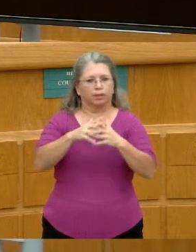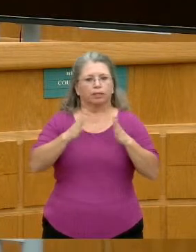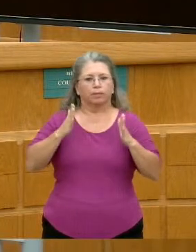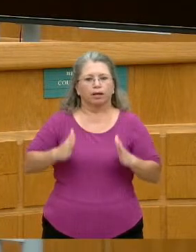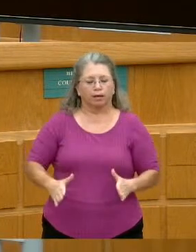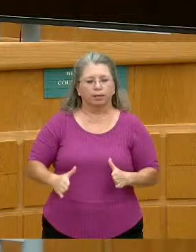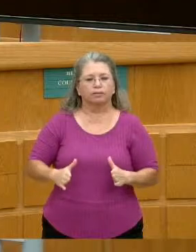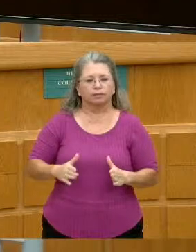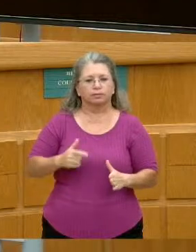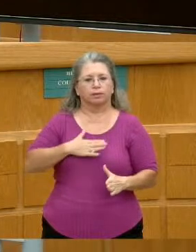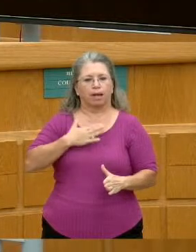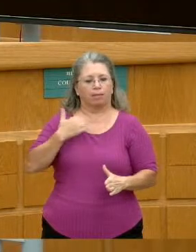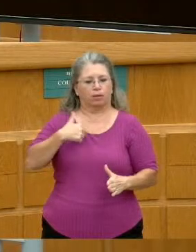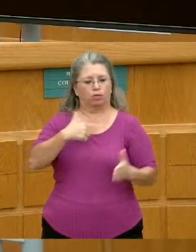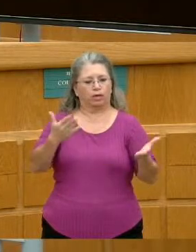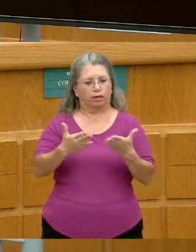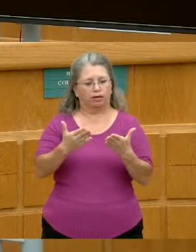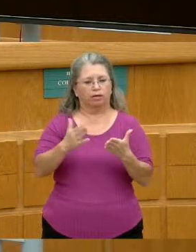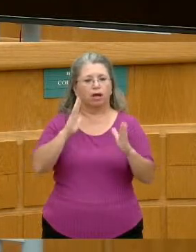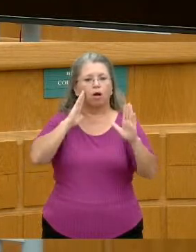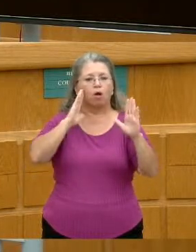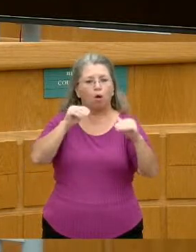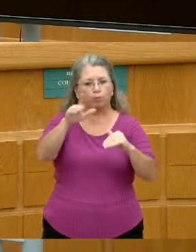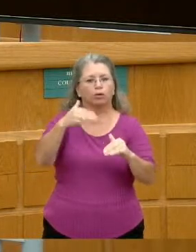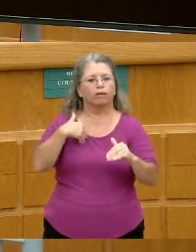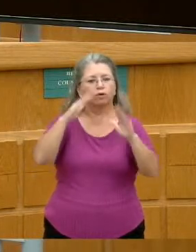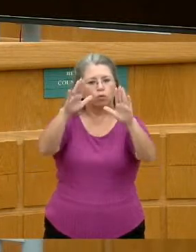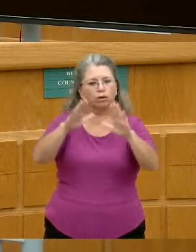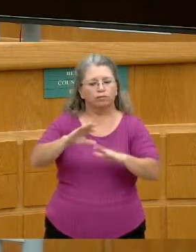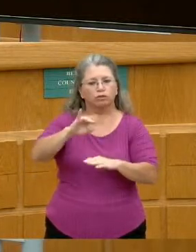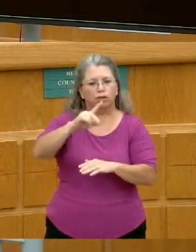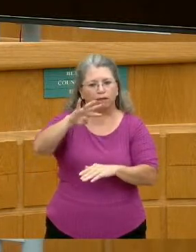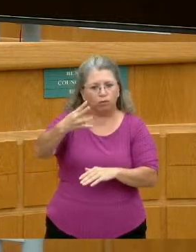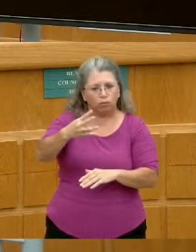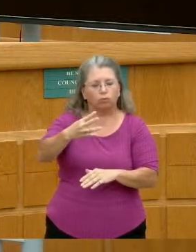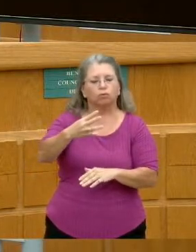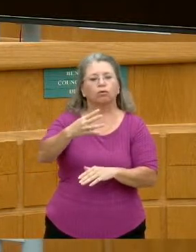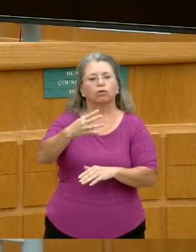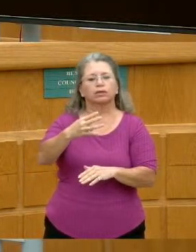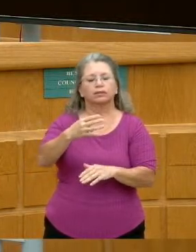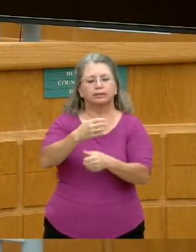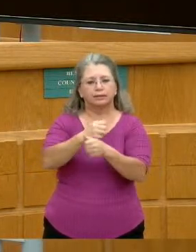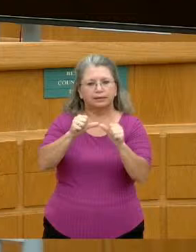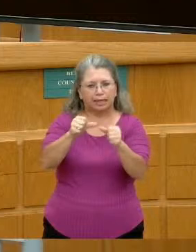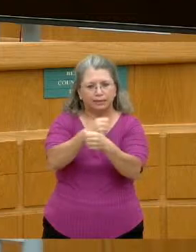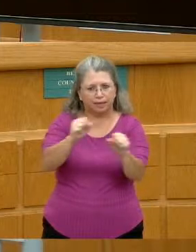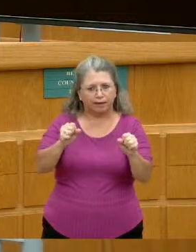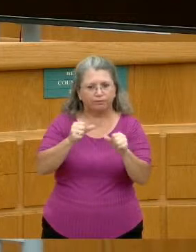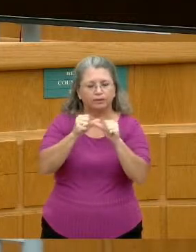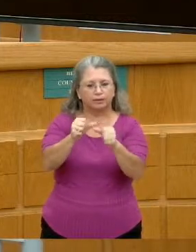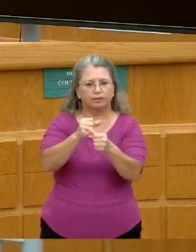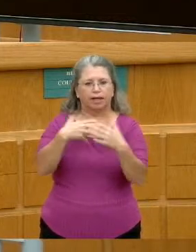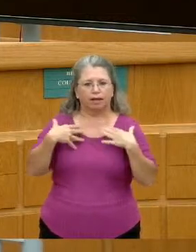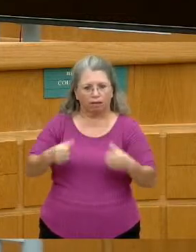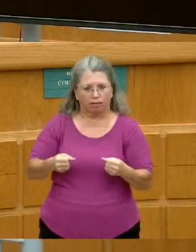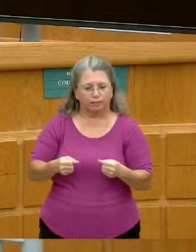I'm glad we're here, and I hope you have a wonderful 4th of July. Stay safe and stay healthy.